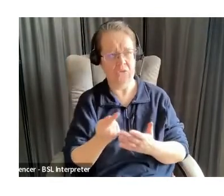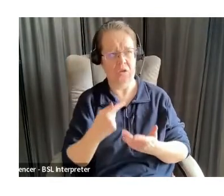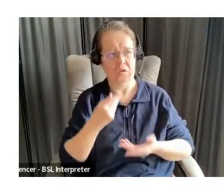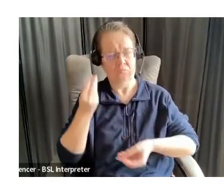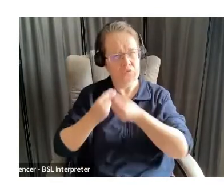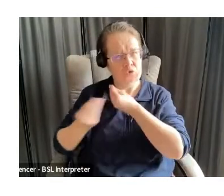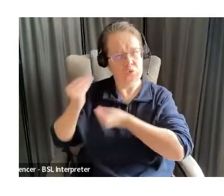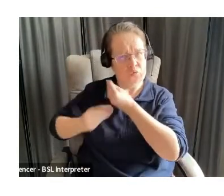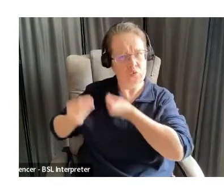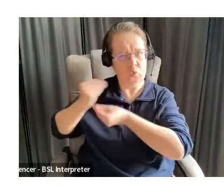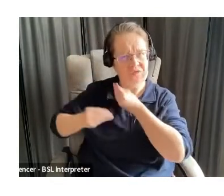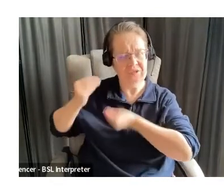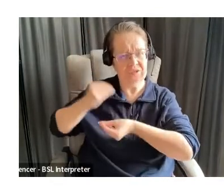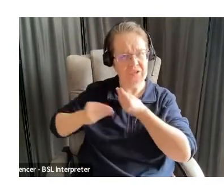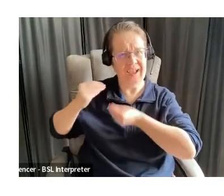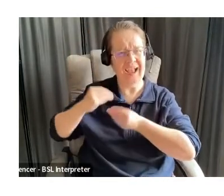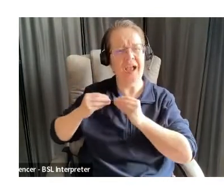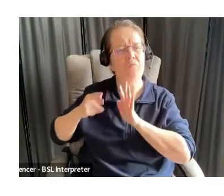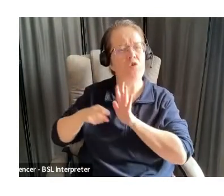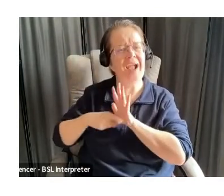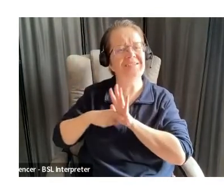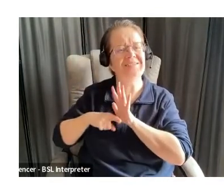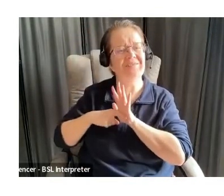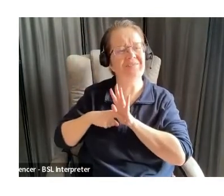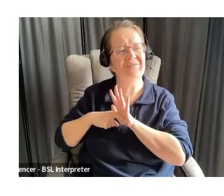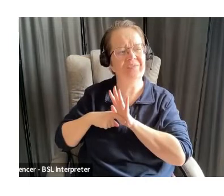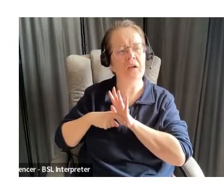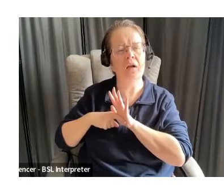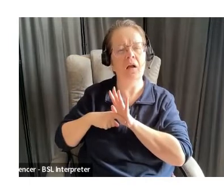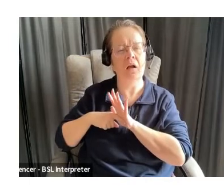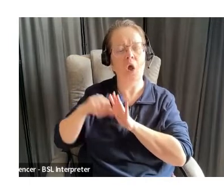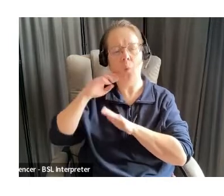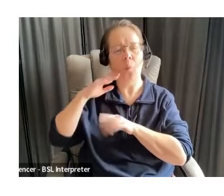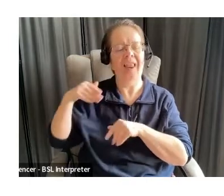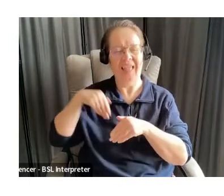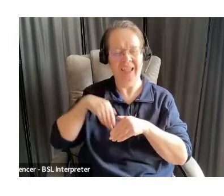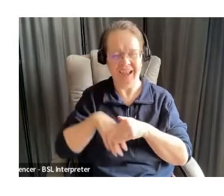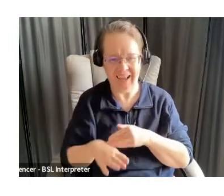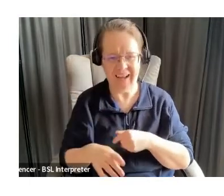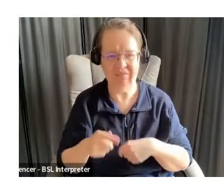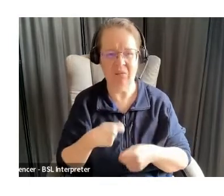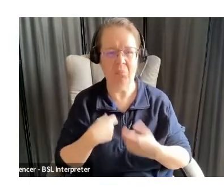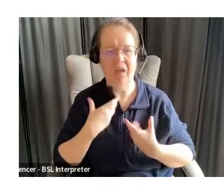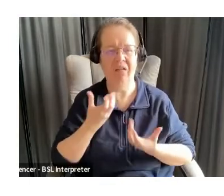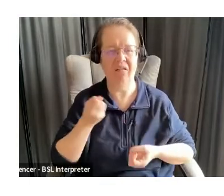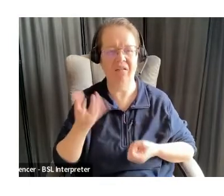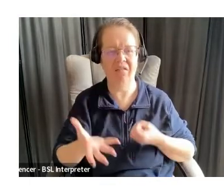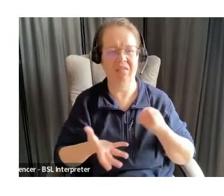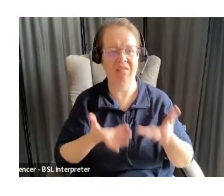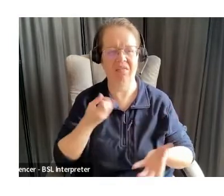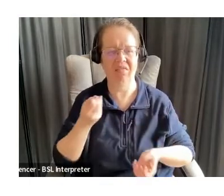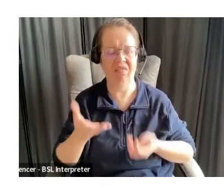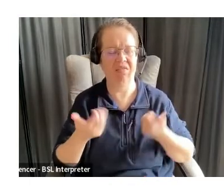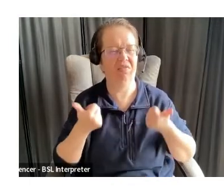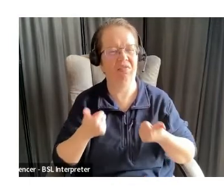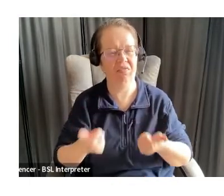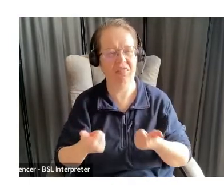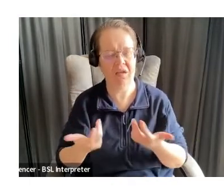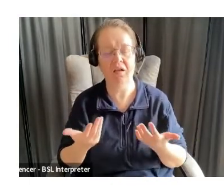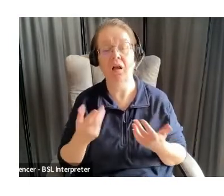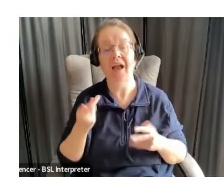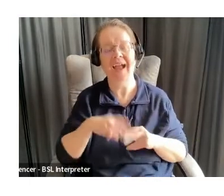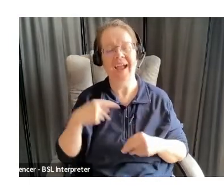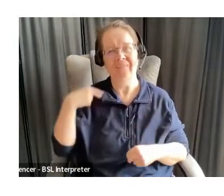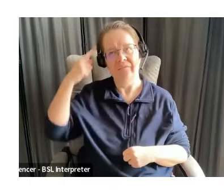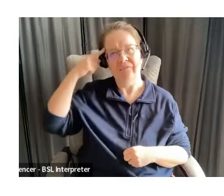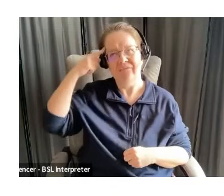interview are negative, that might impact how you deliver and your performance in the interview. But if you're